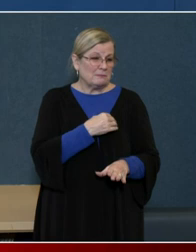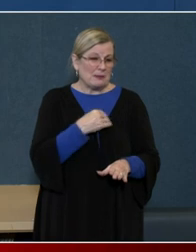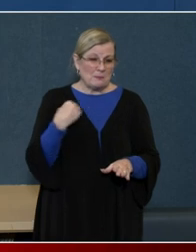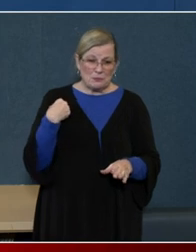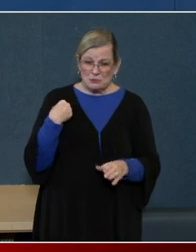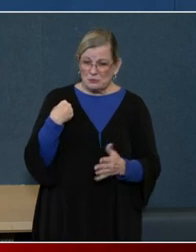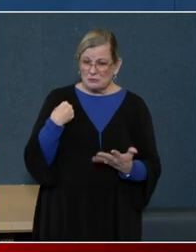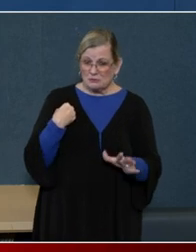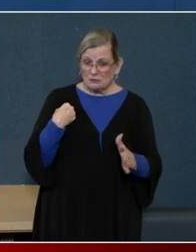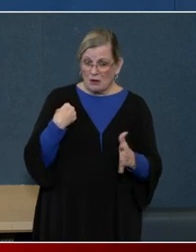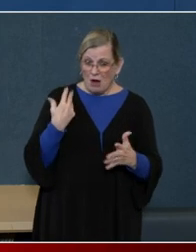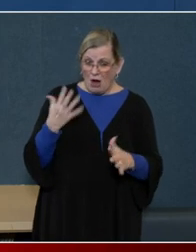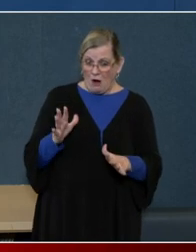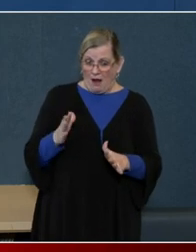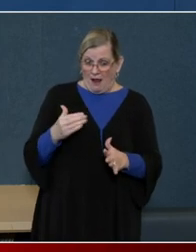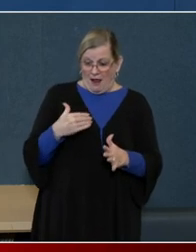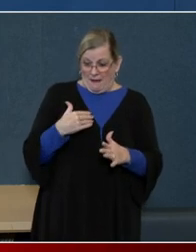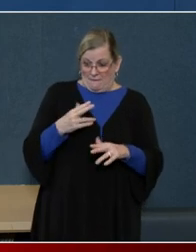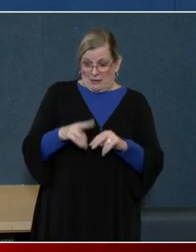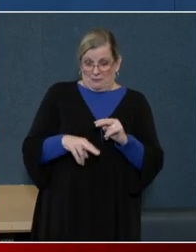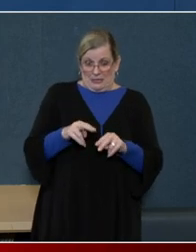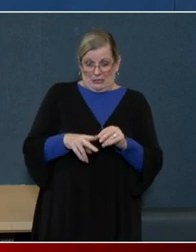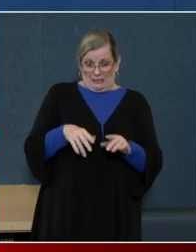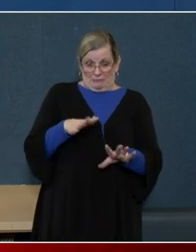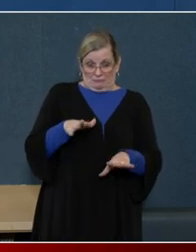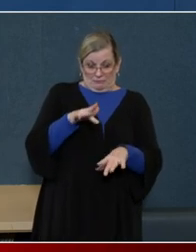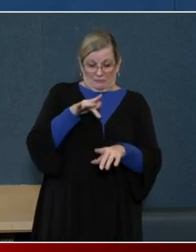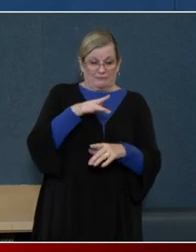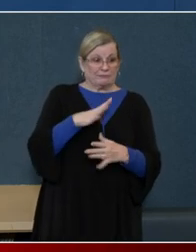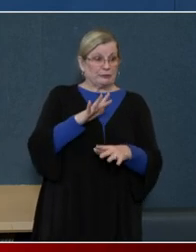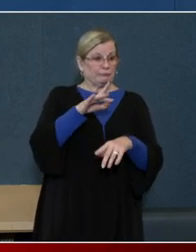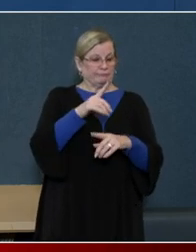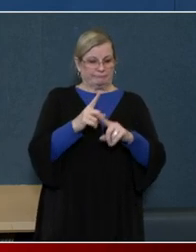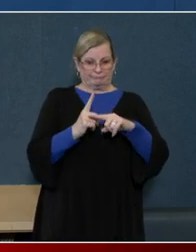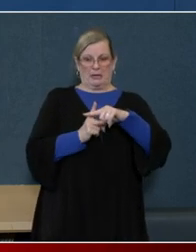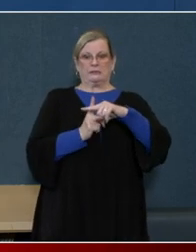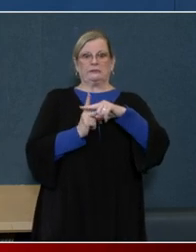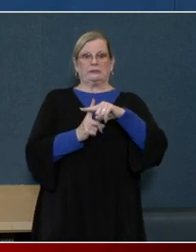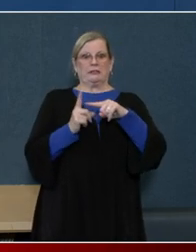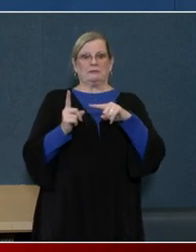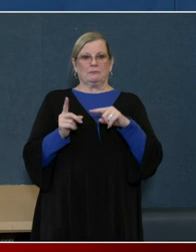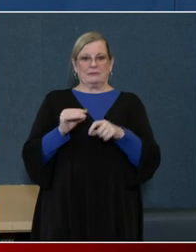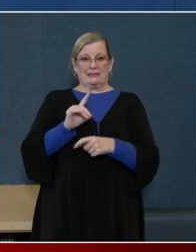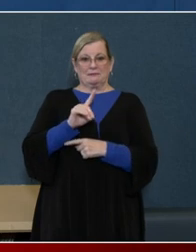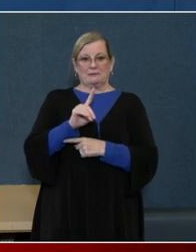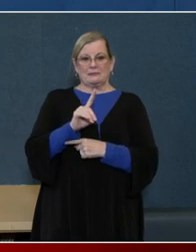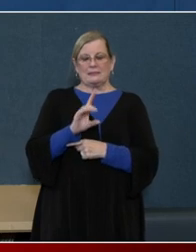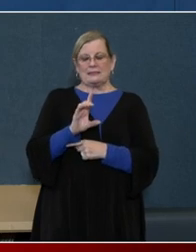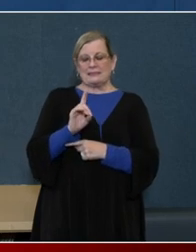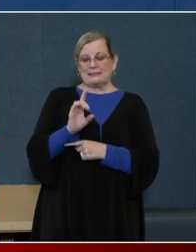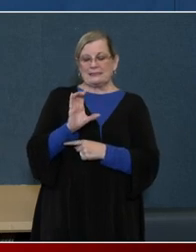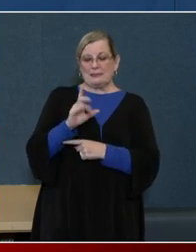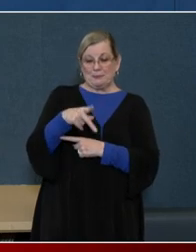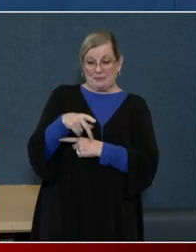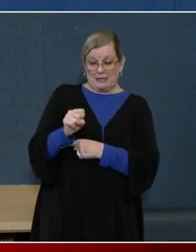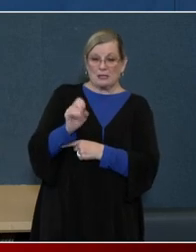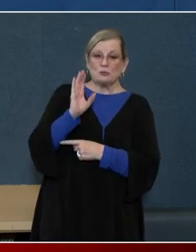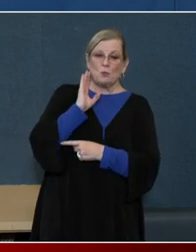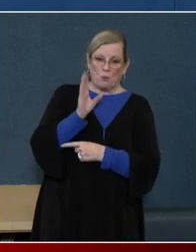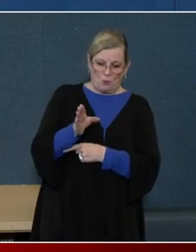with COVID-19, DCPS will take a number of steps to ensure that safety is maintained